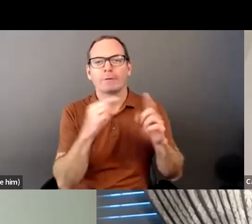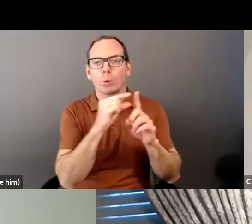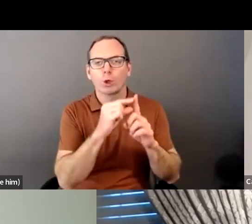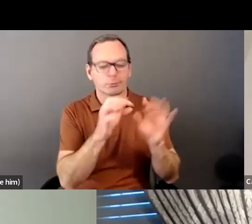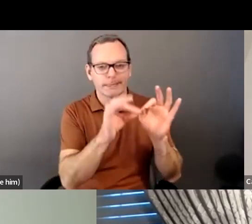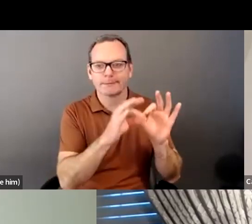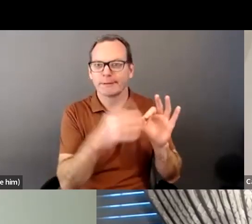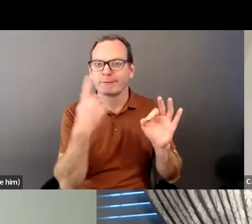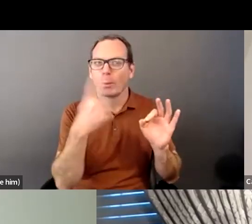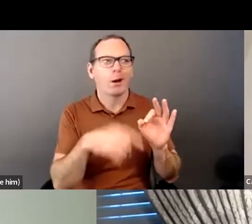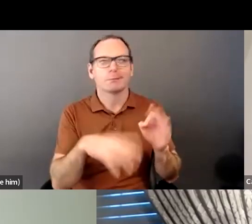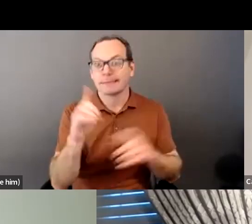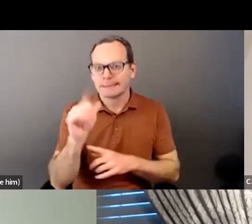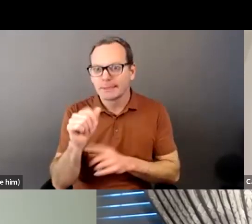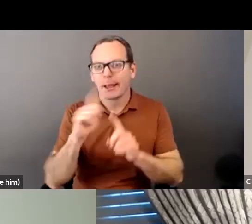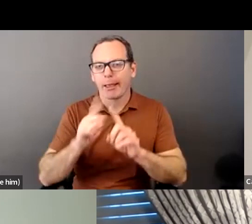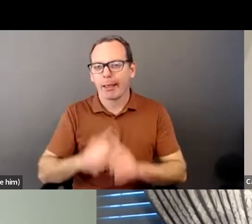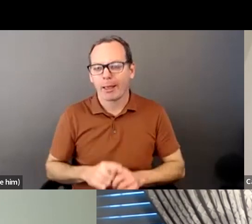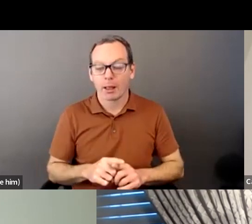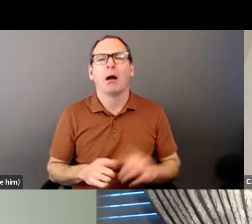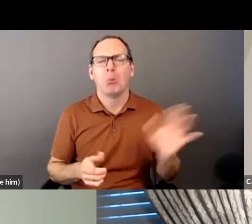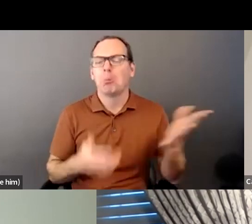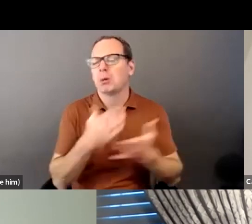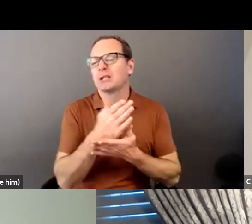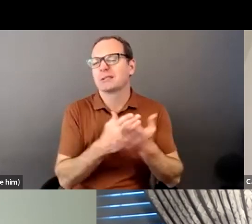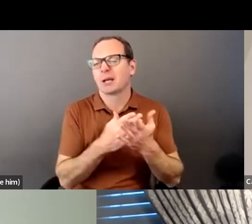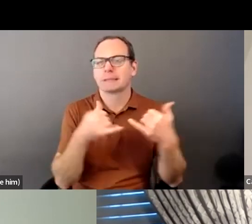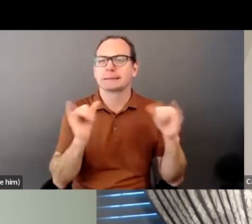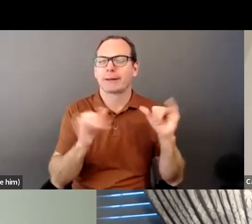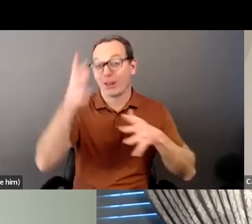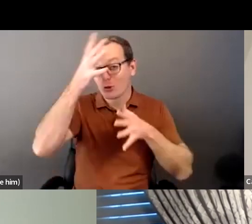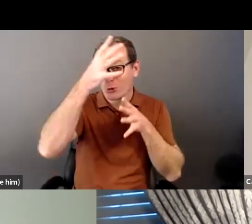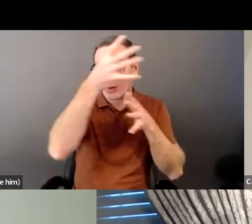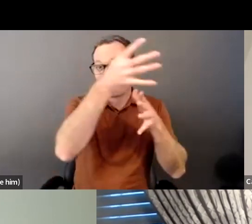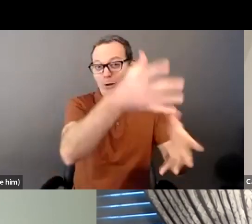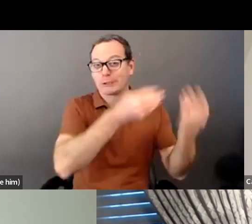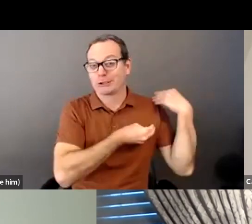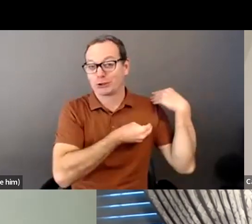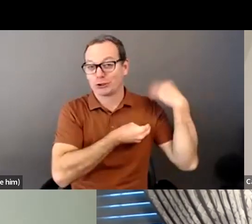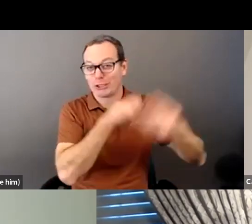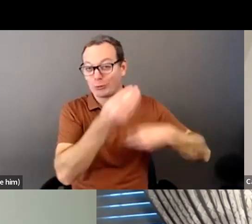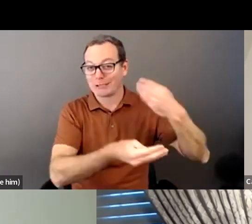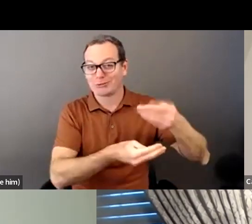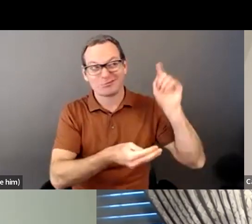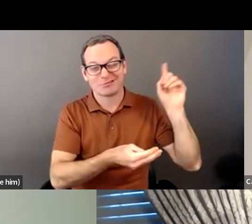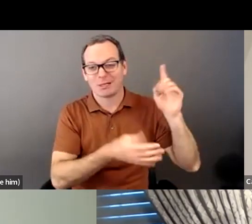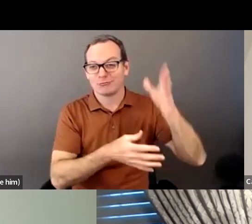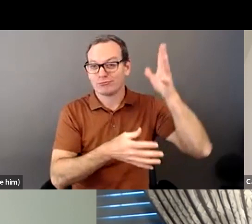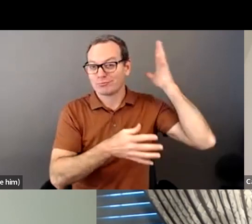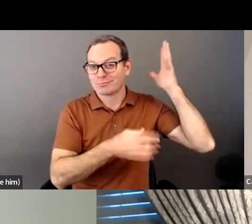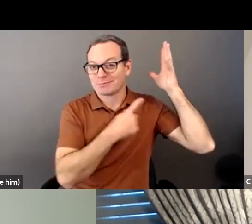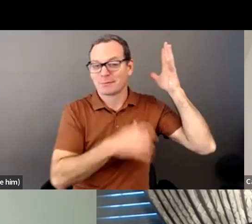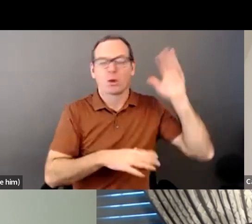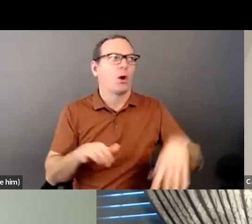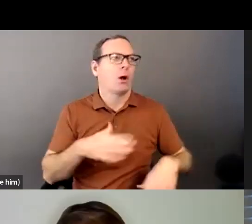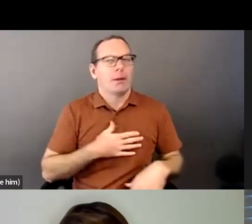I can still tell that there are the grandparent generations that tell their daughter-in-law that,